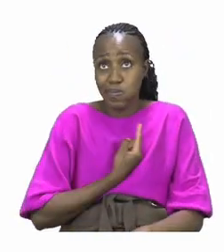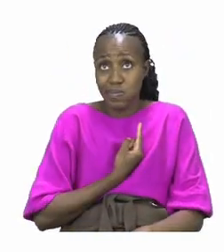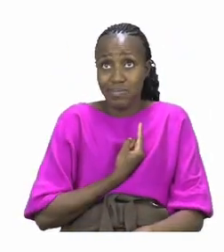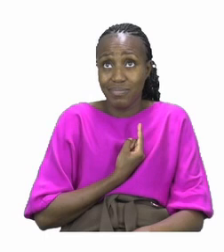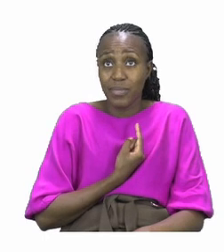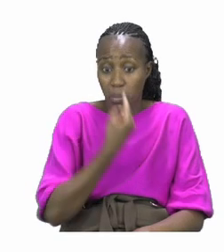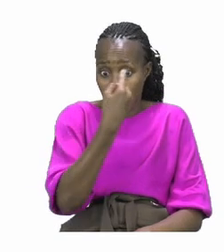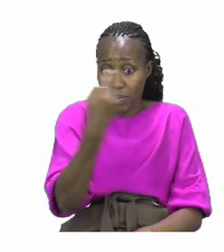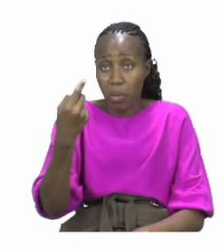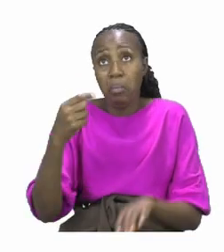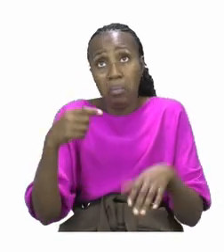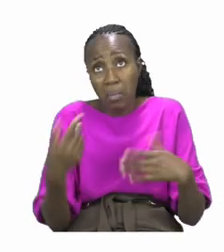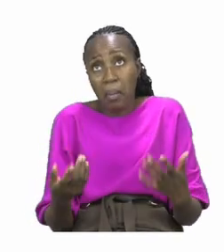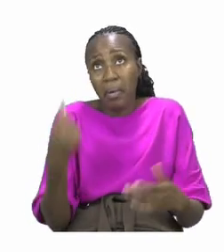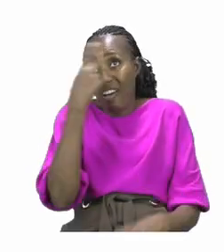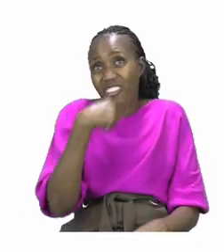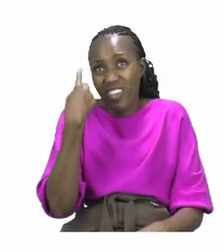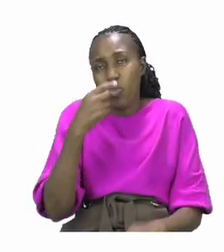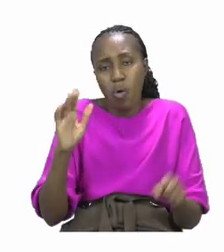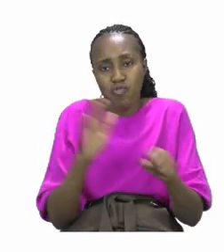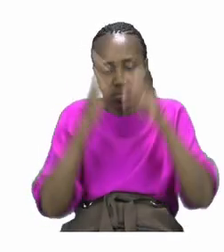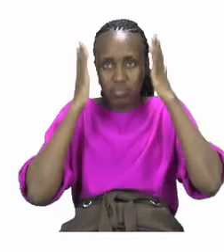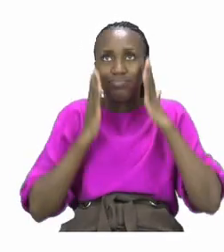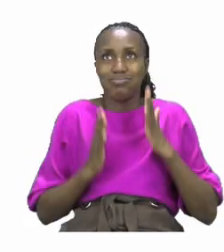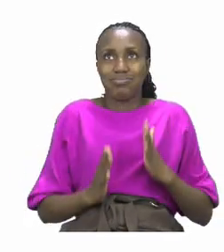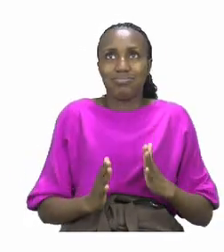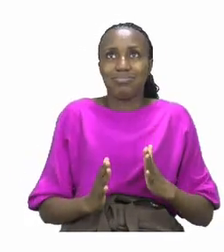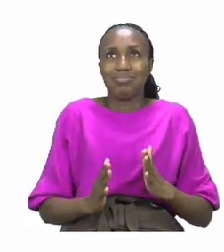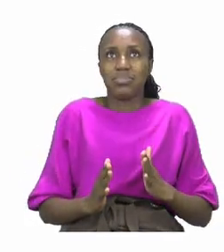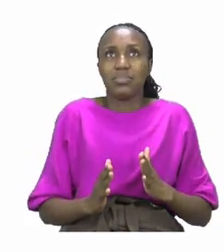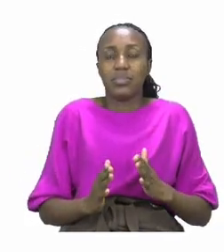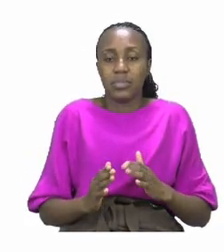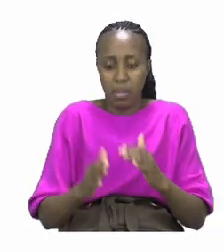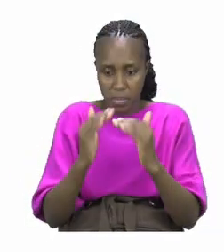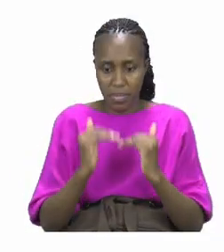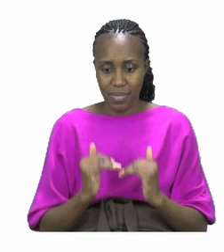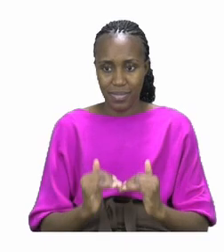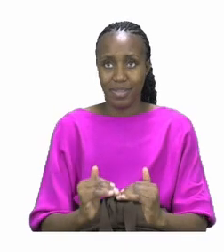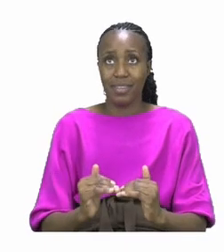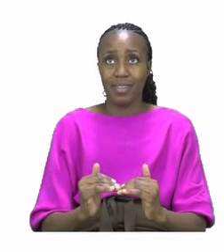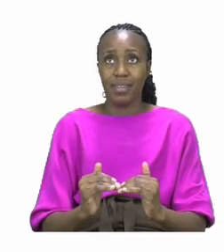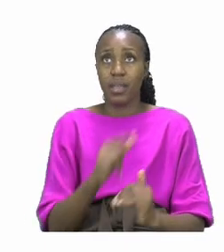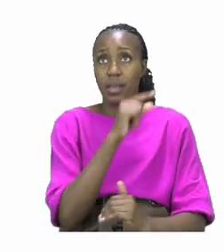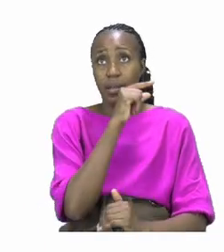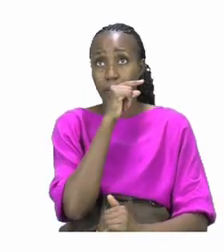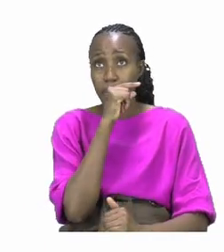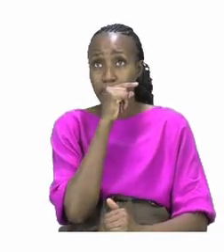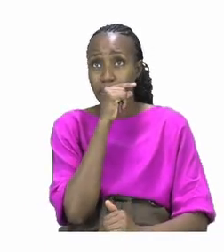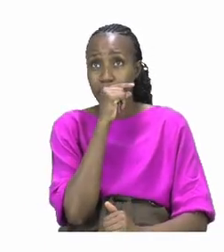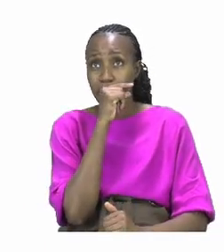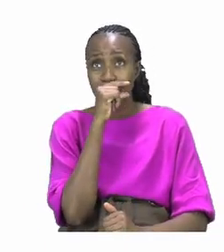your face or you can draw your whole body. And then underneath it, I'd like you to please write your